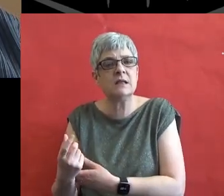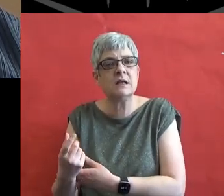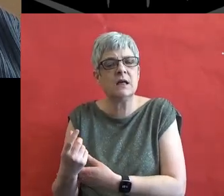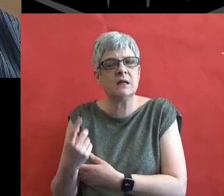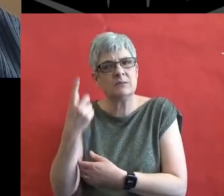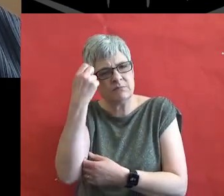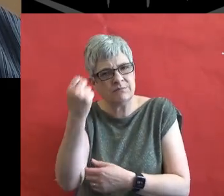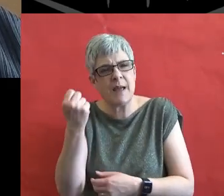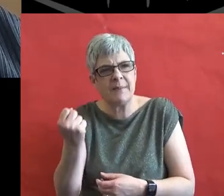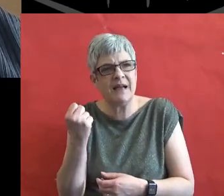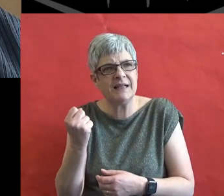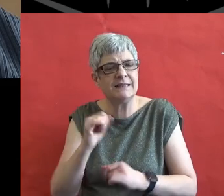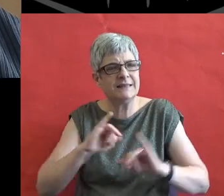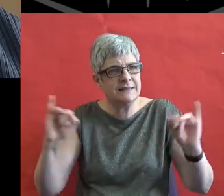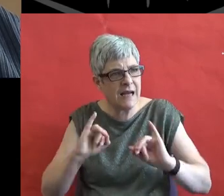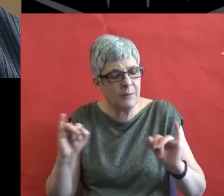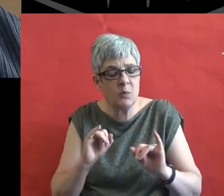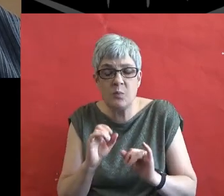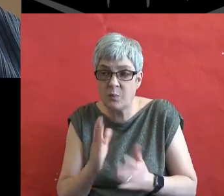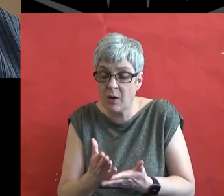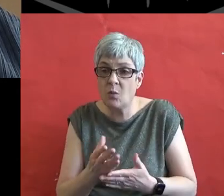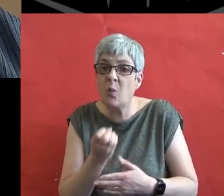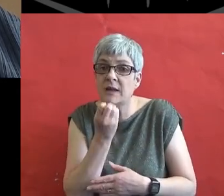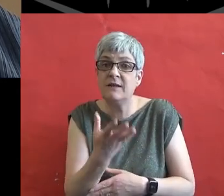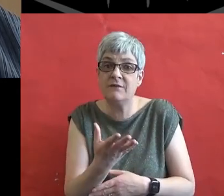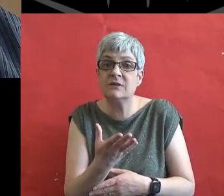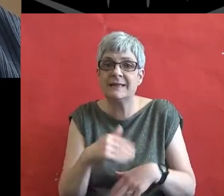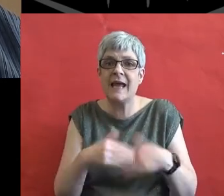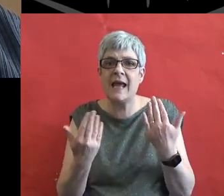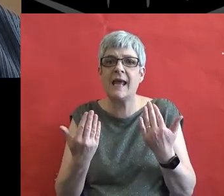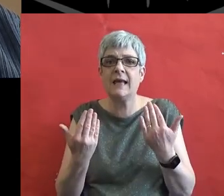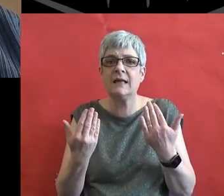as we recall that terrible yet wonderful day,